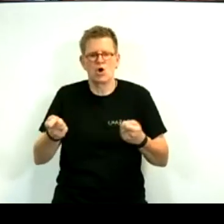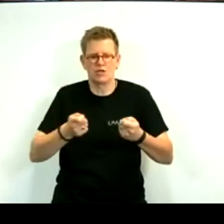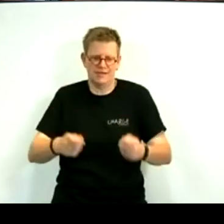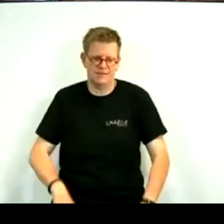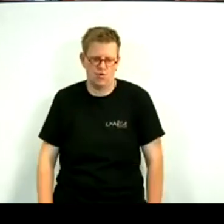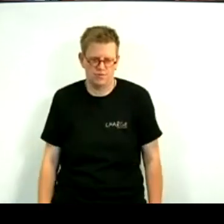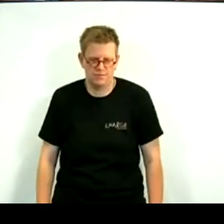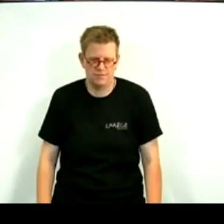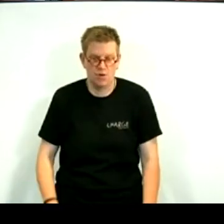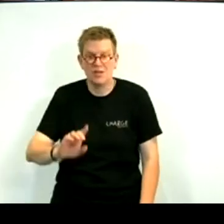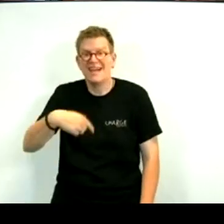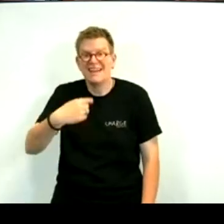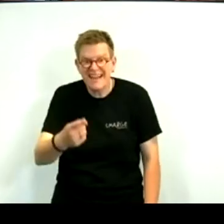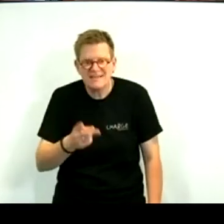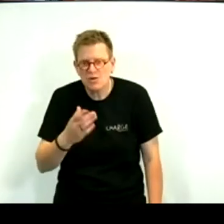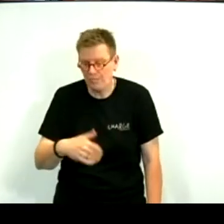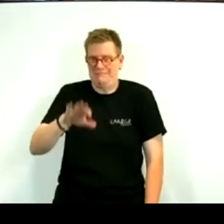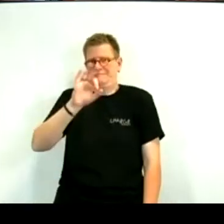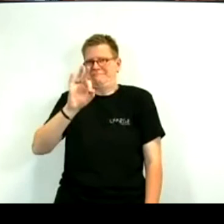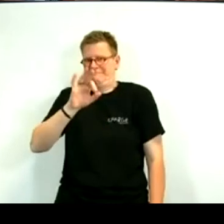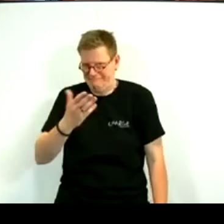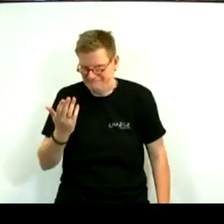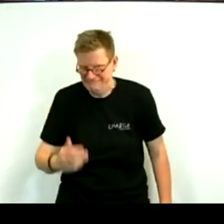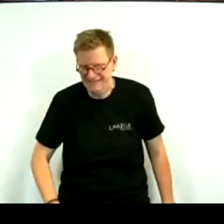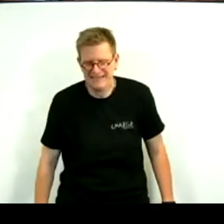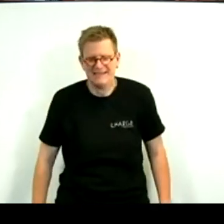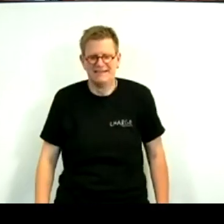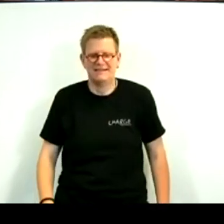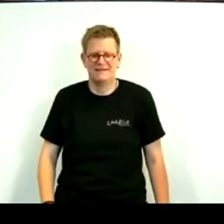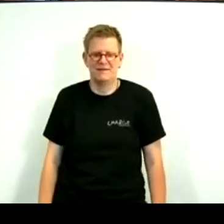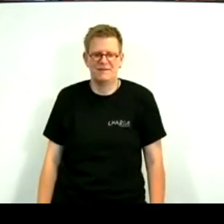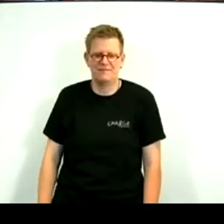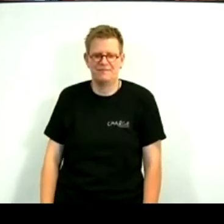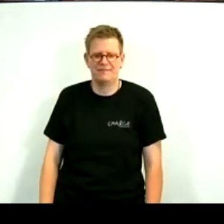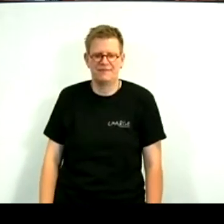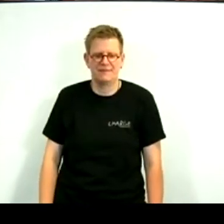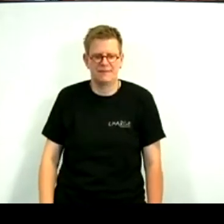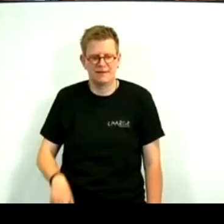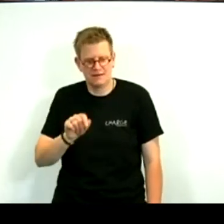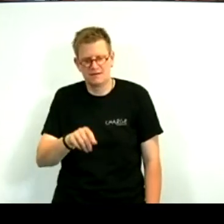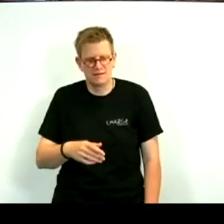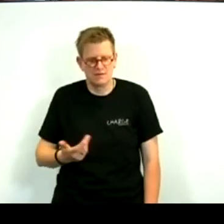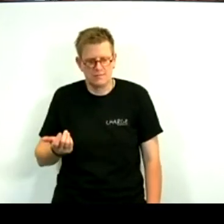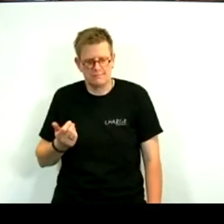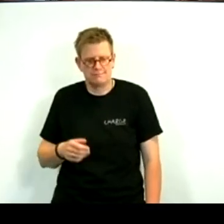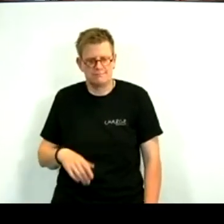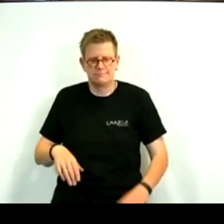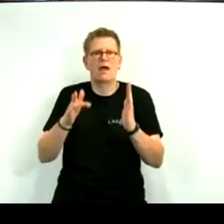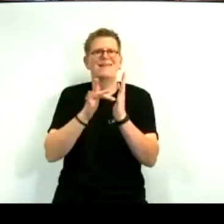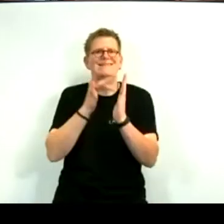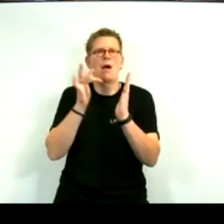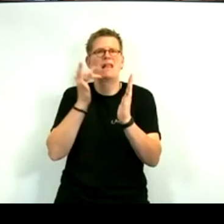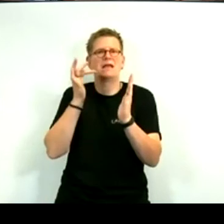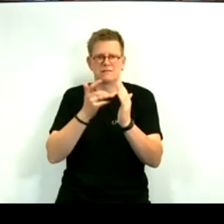way at this stage for this child to use her tablet, upside down, with the feet holding on to the